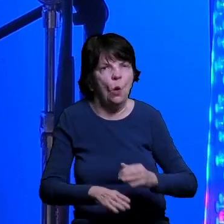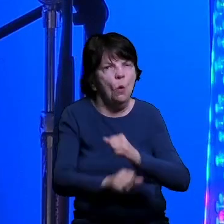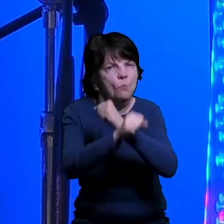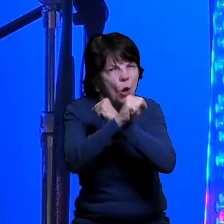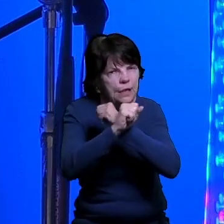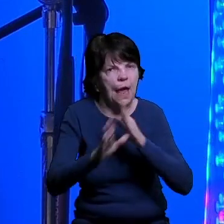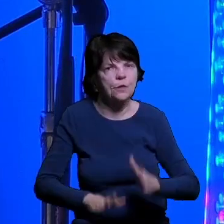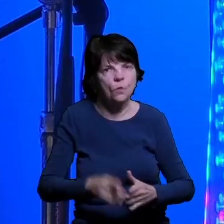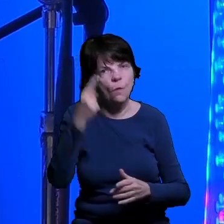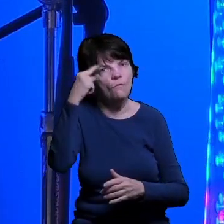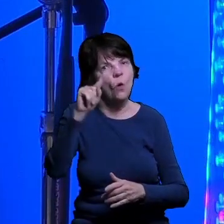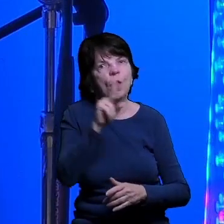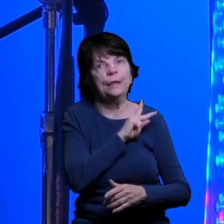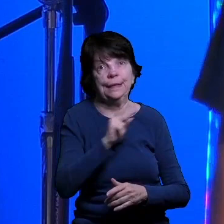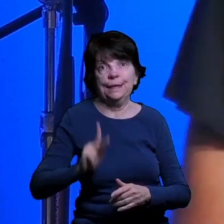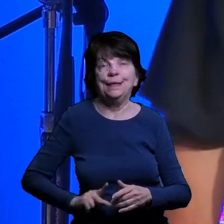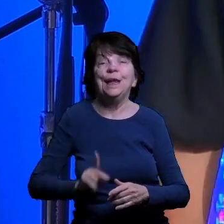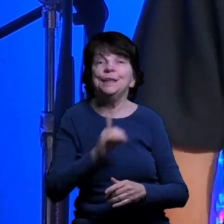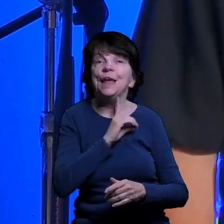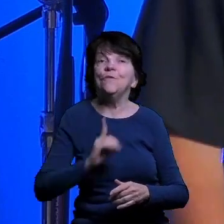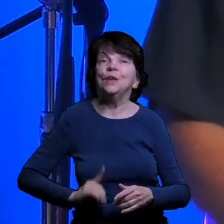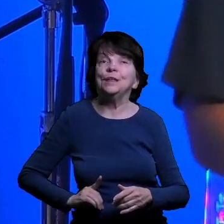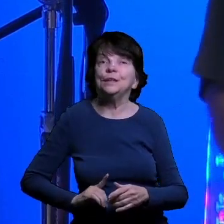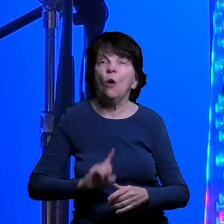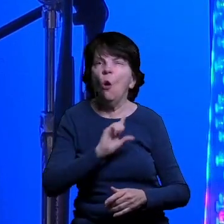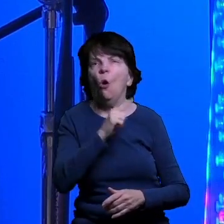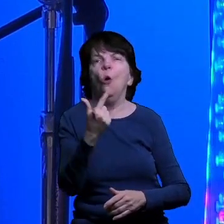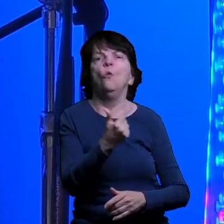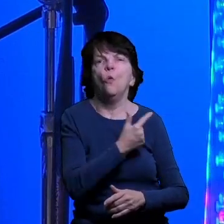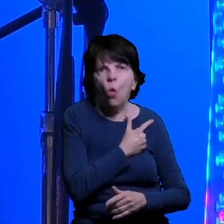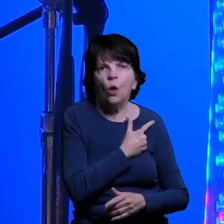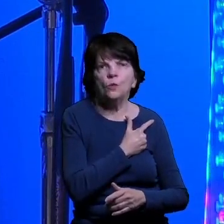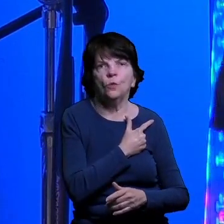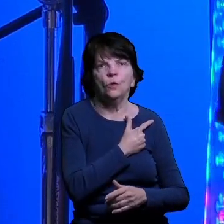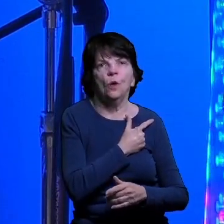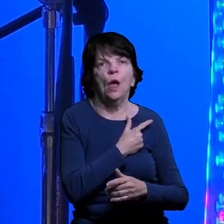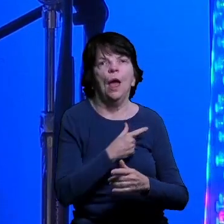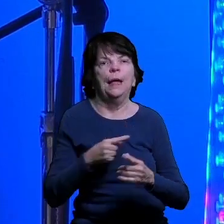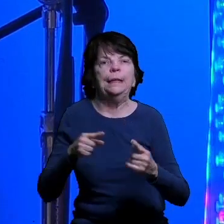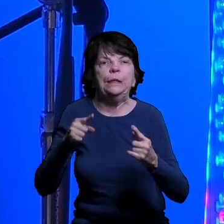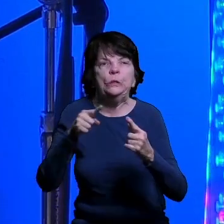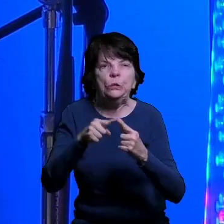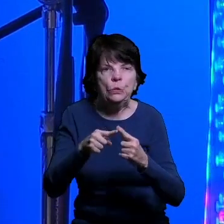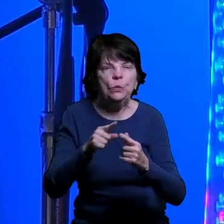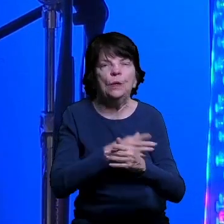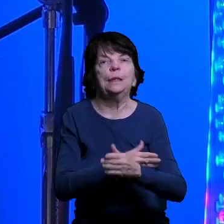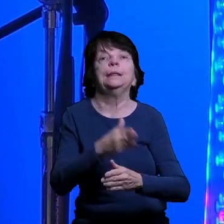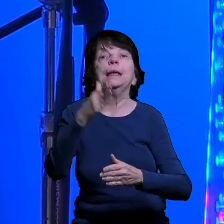David. He was one who was loyal and loyal to the very end,